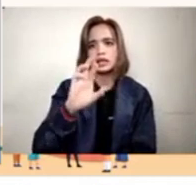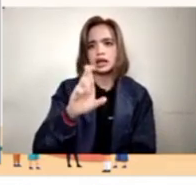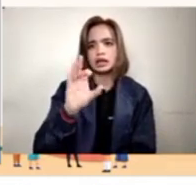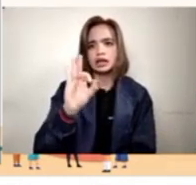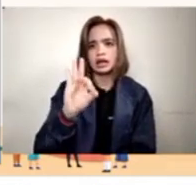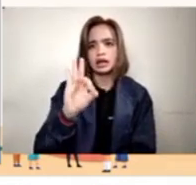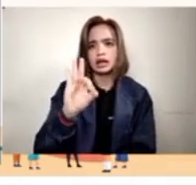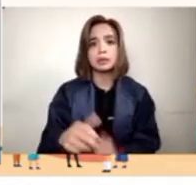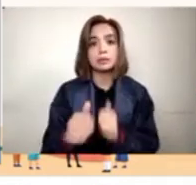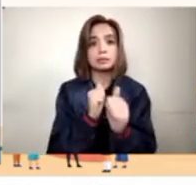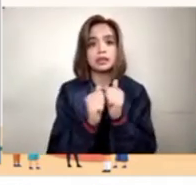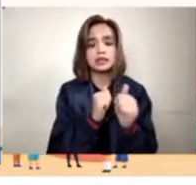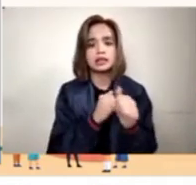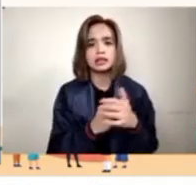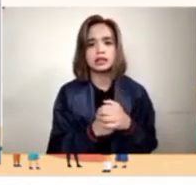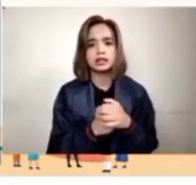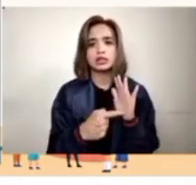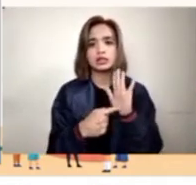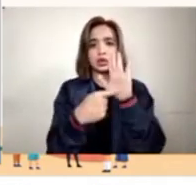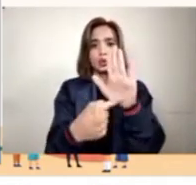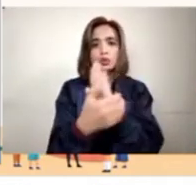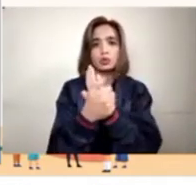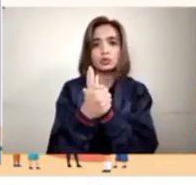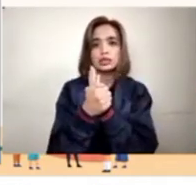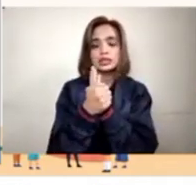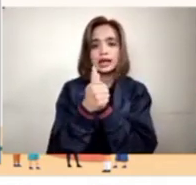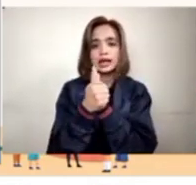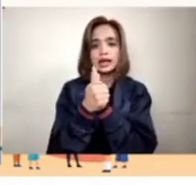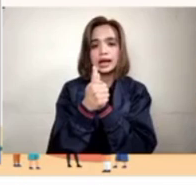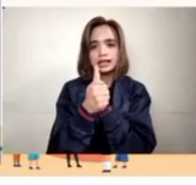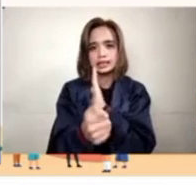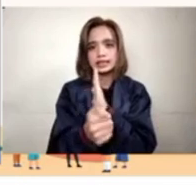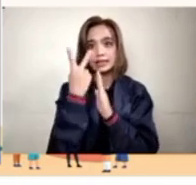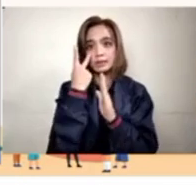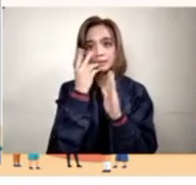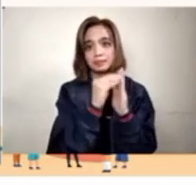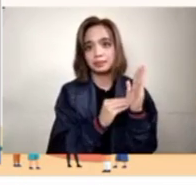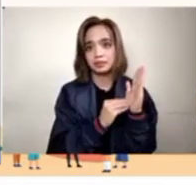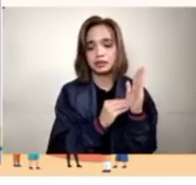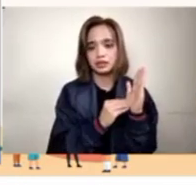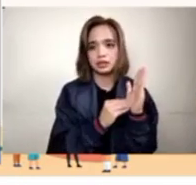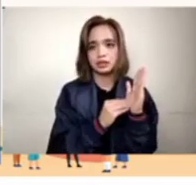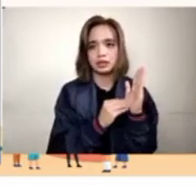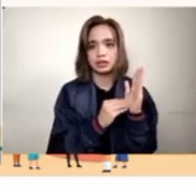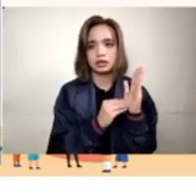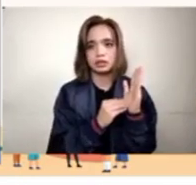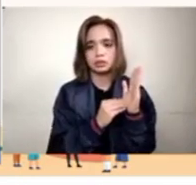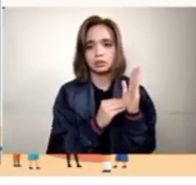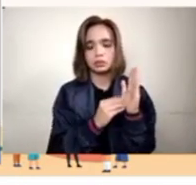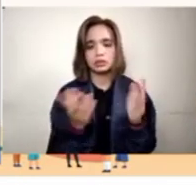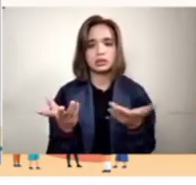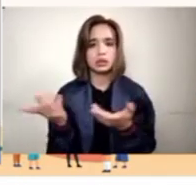their IPCRFs that showcase their proficiency in the indicators